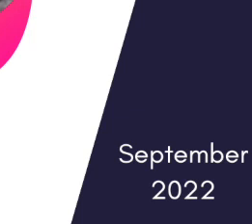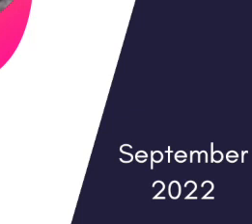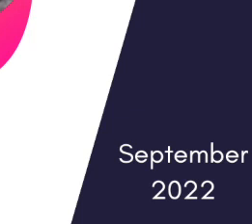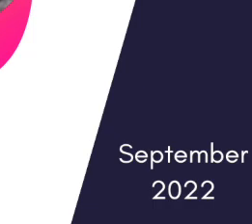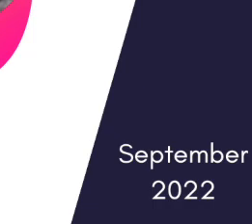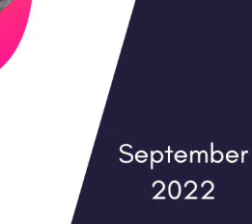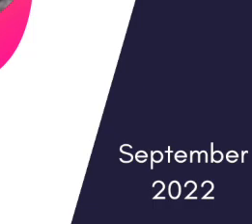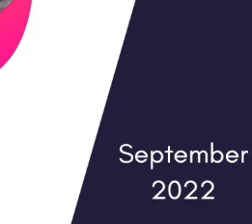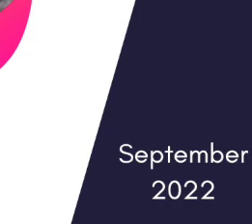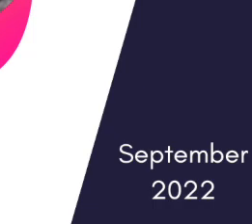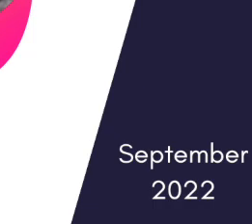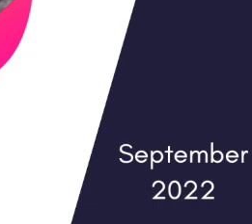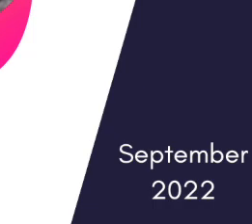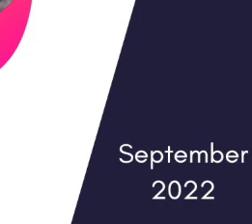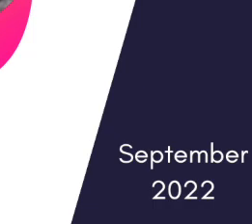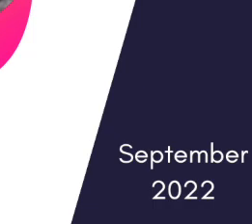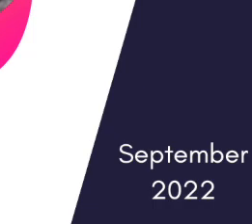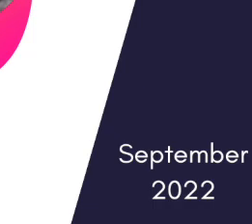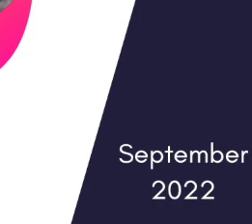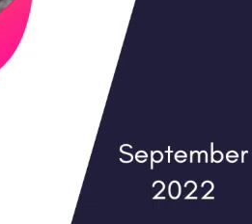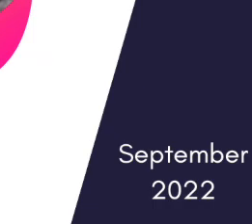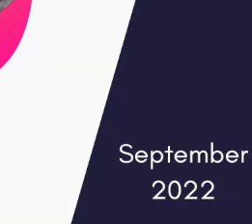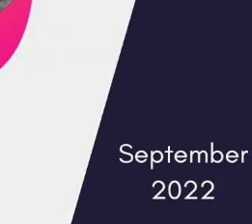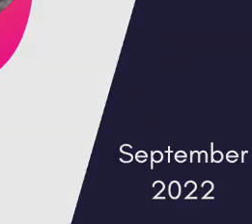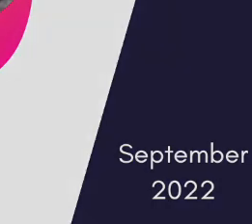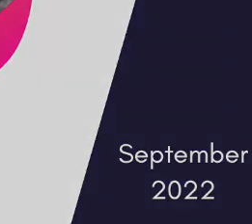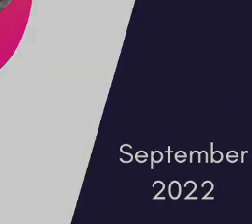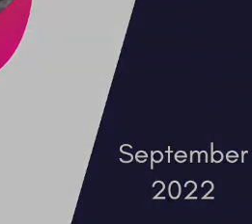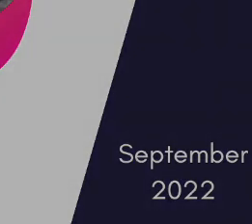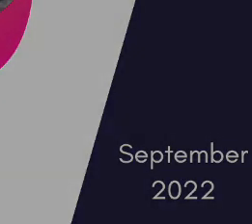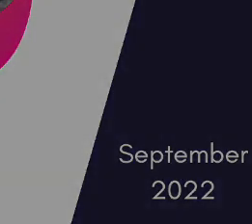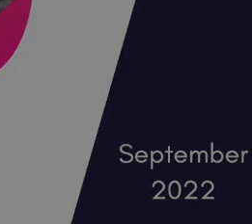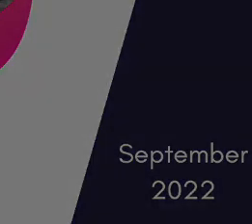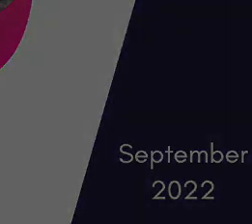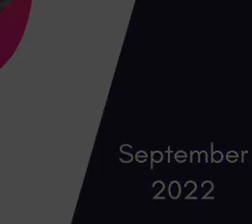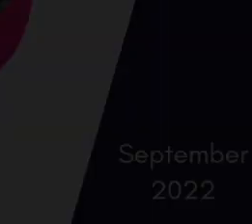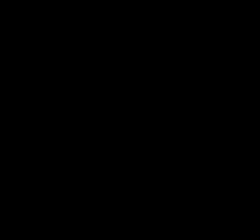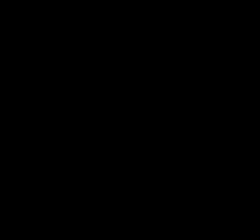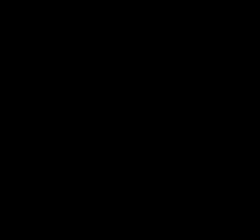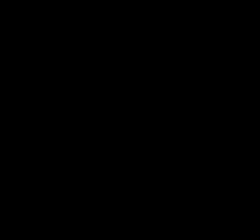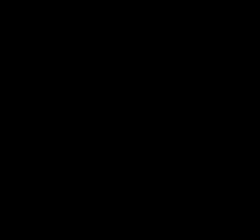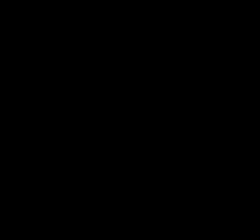Purpose Matters Conference, logos, belonging matters and talks that matter.net.